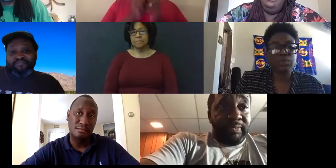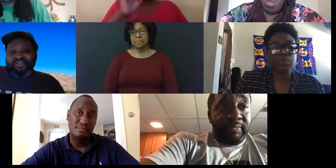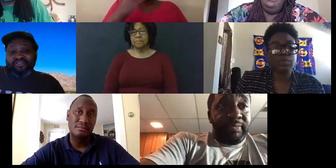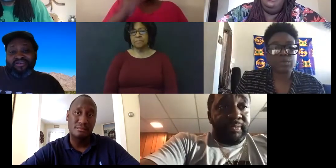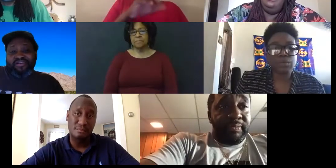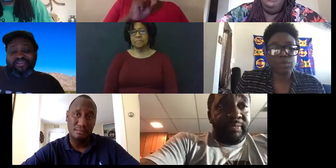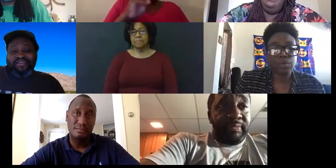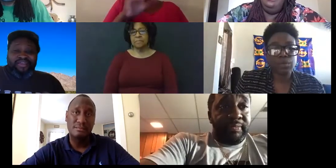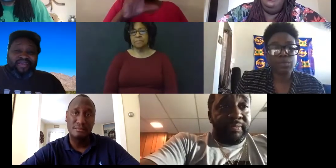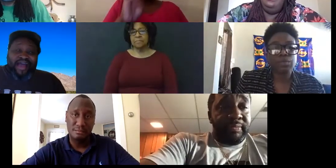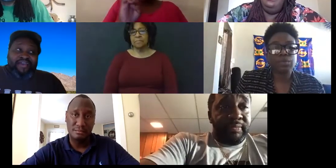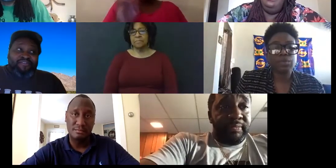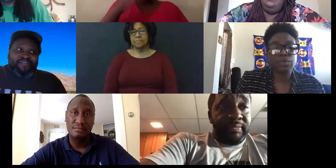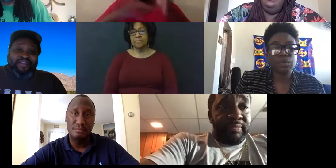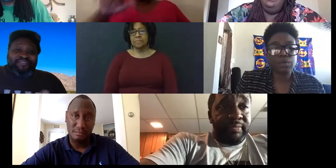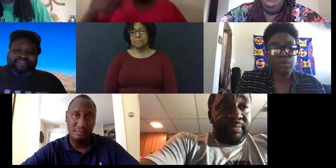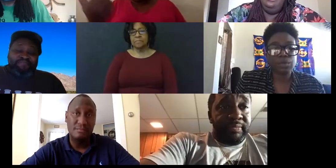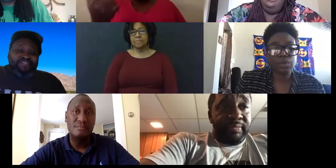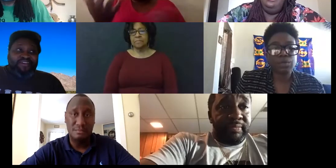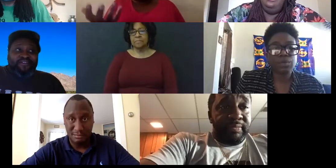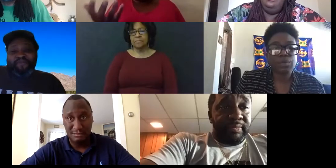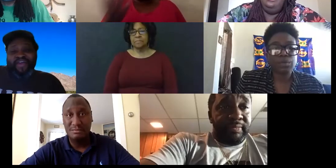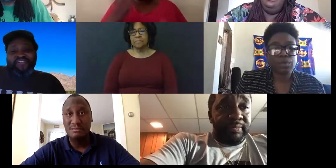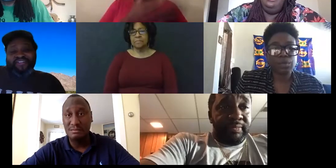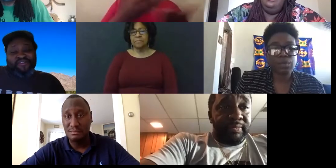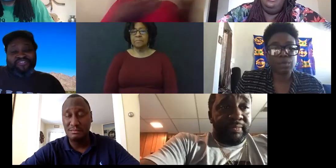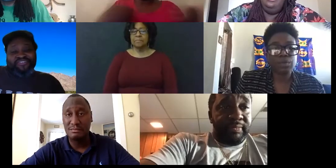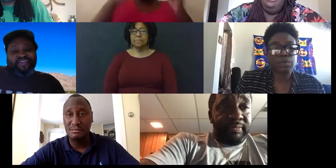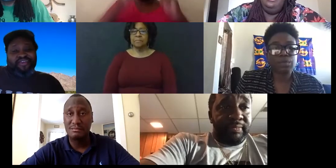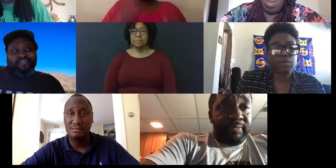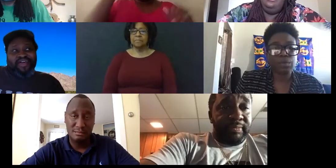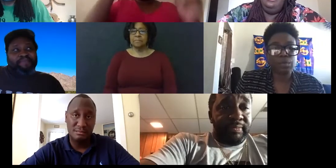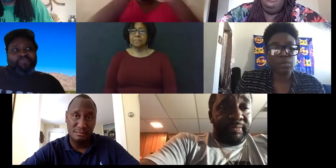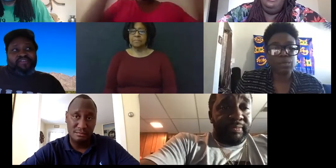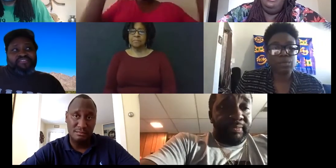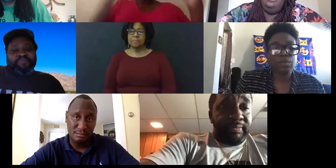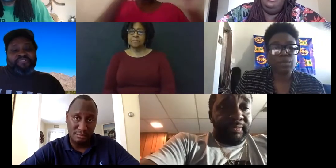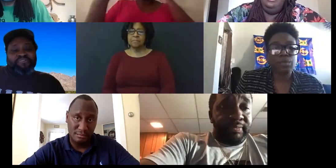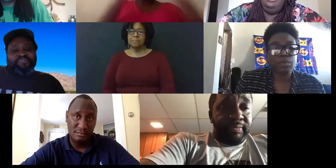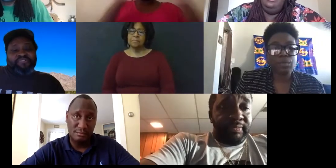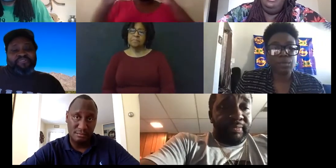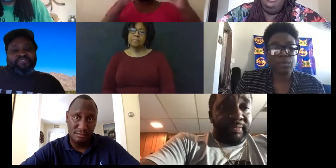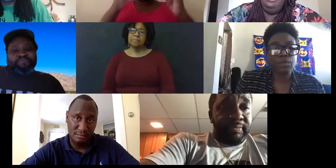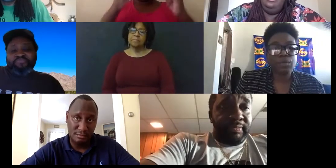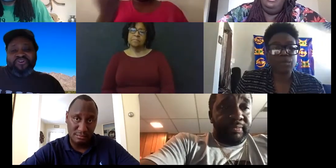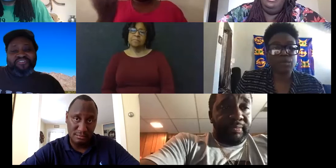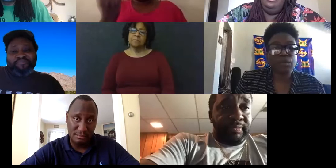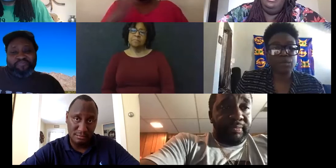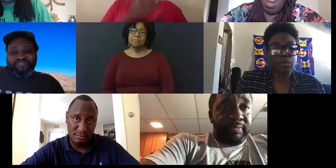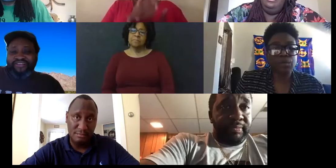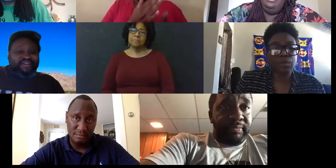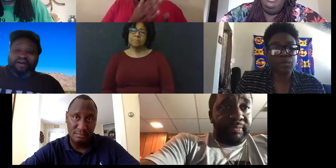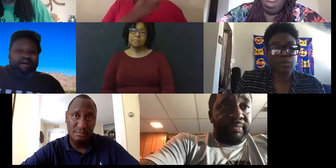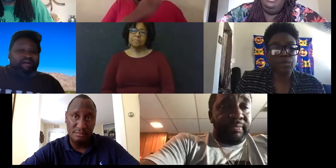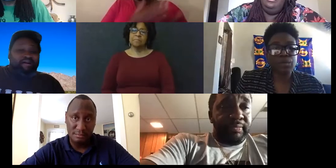versus something else, I can only, like I said, some things I can only imagine, and you're just seeing it. And like some of the protection